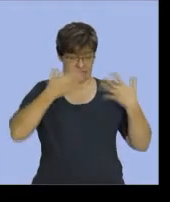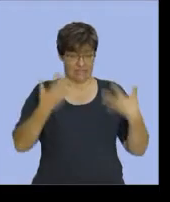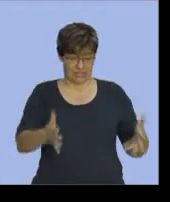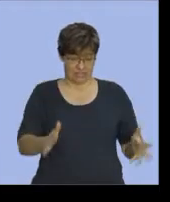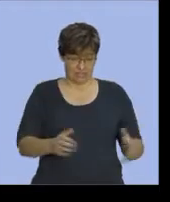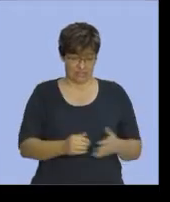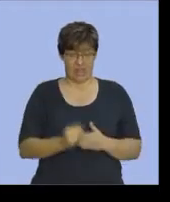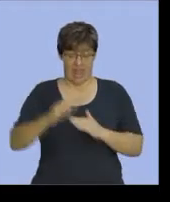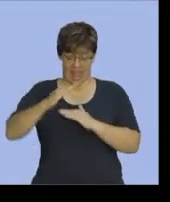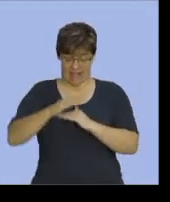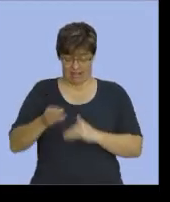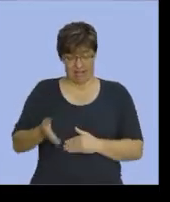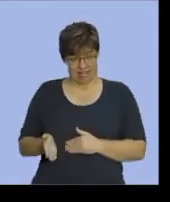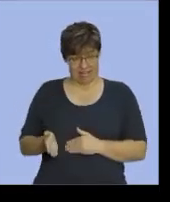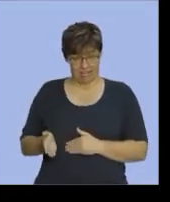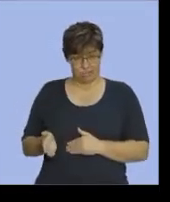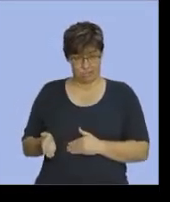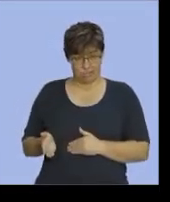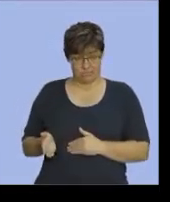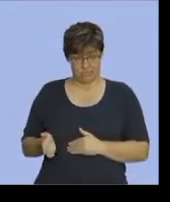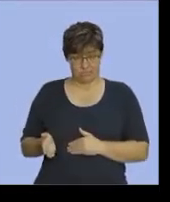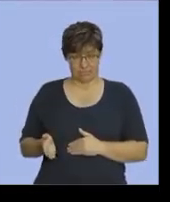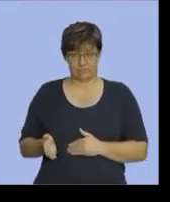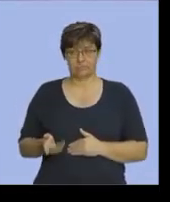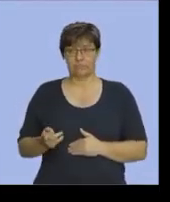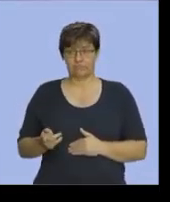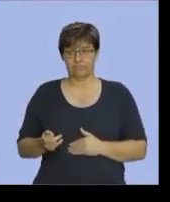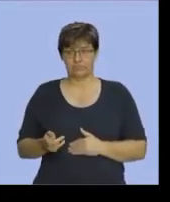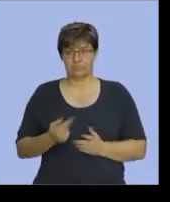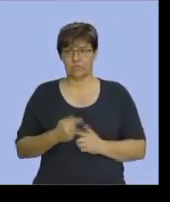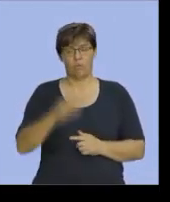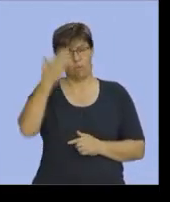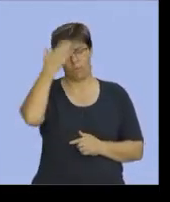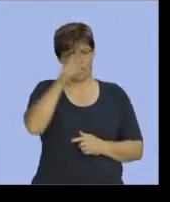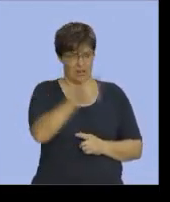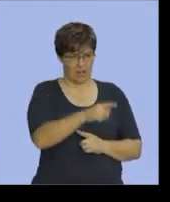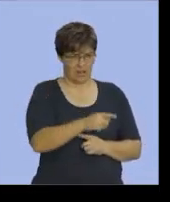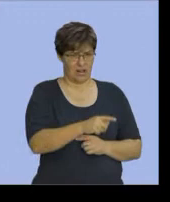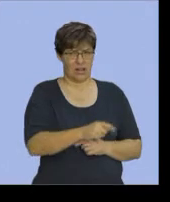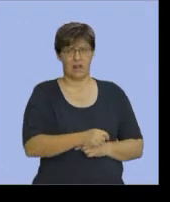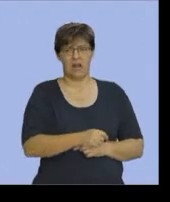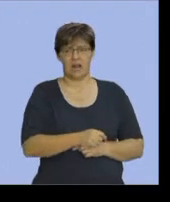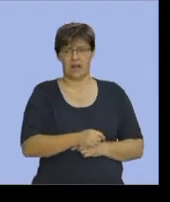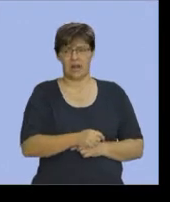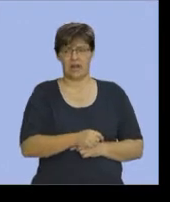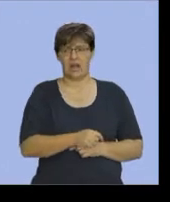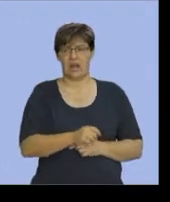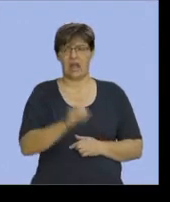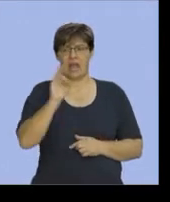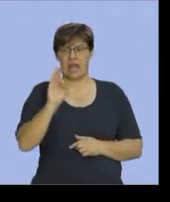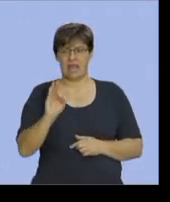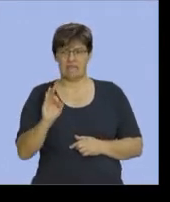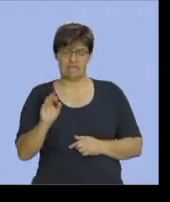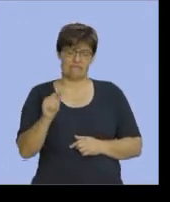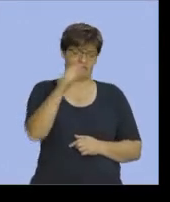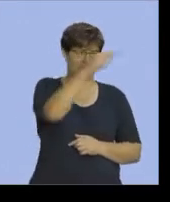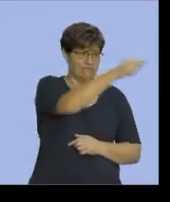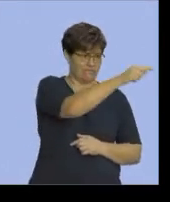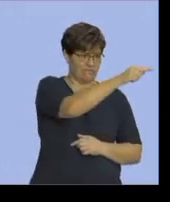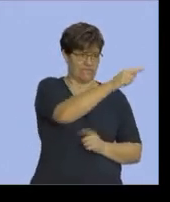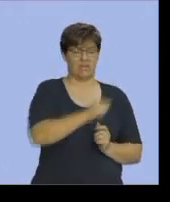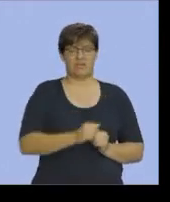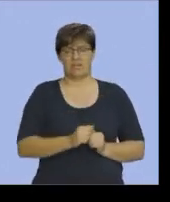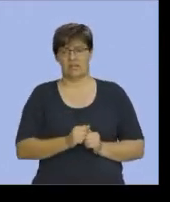I'm given this angle here. And in relation to that angle, we know that FU will be the opposite.